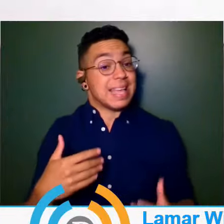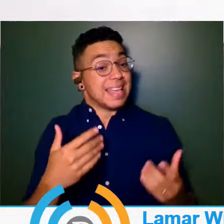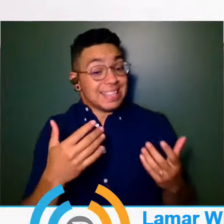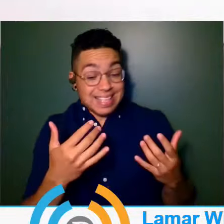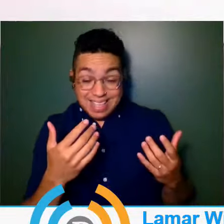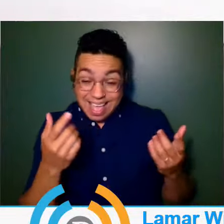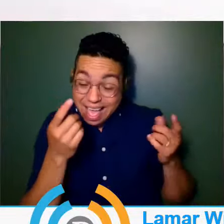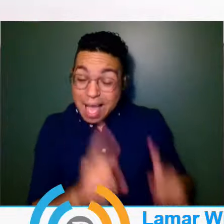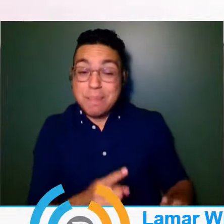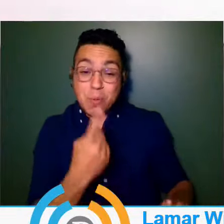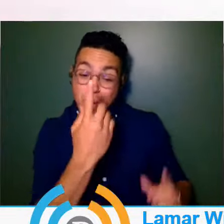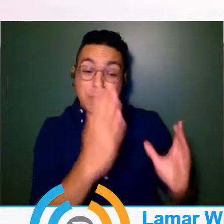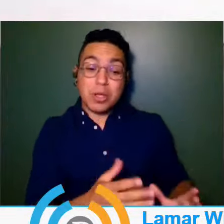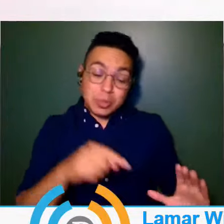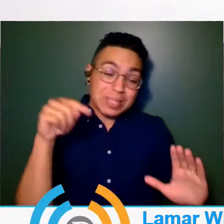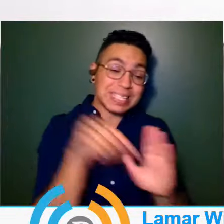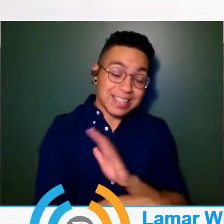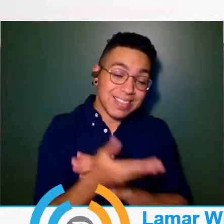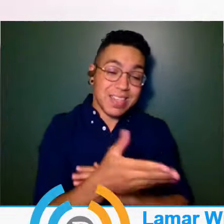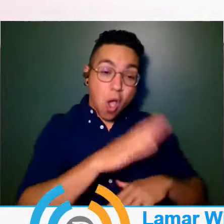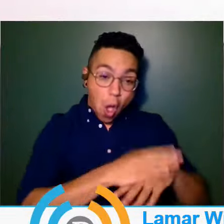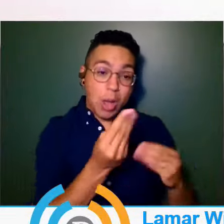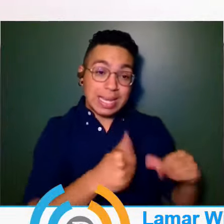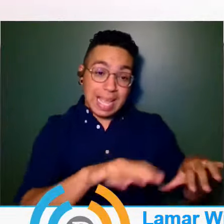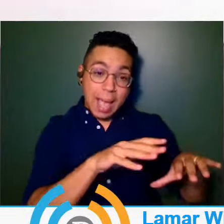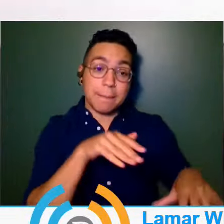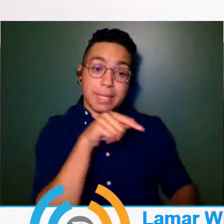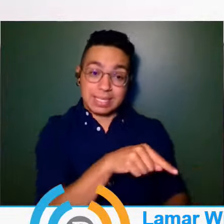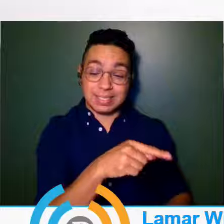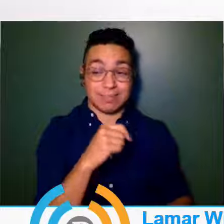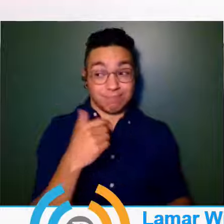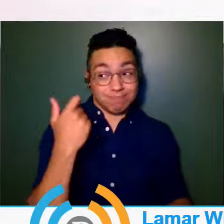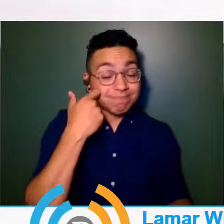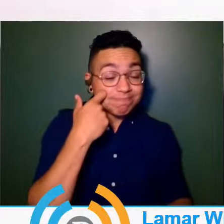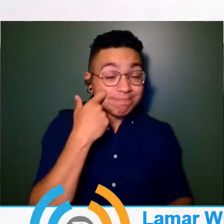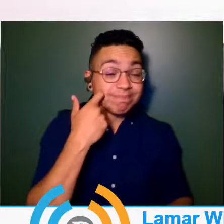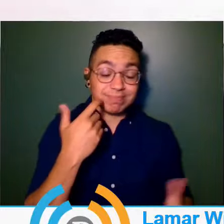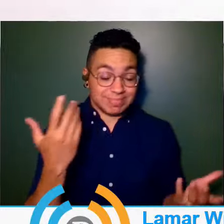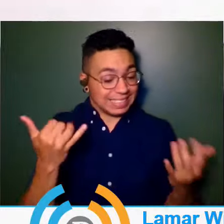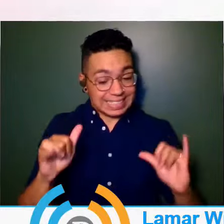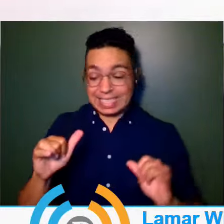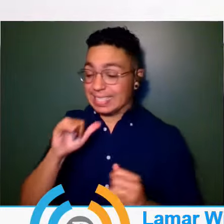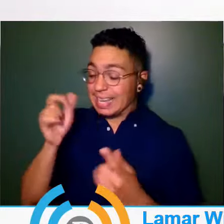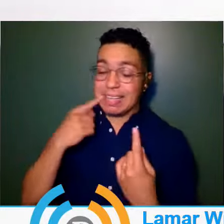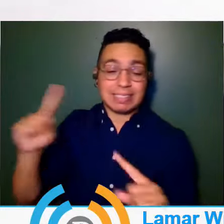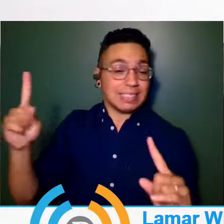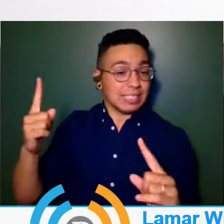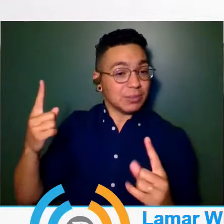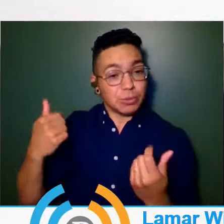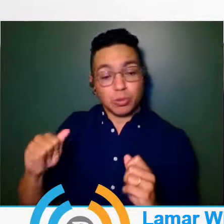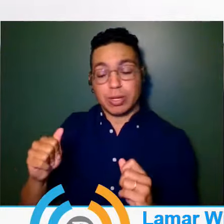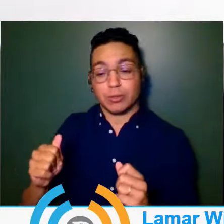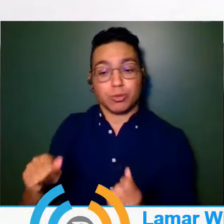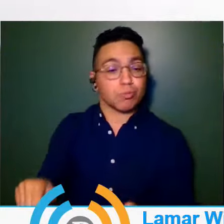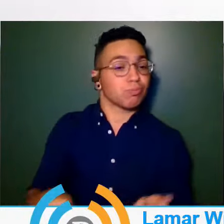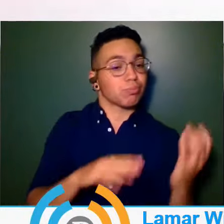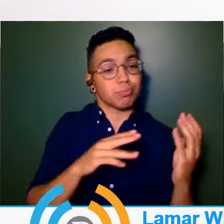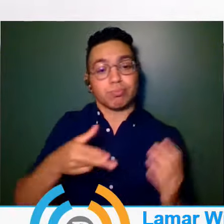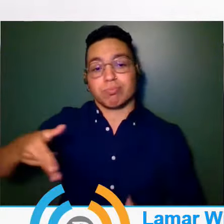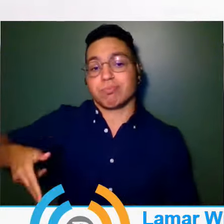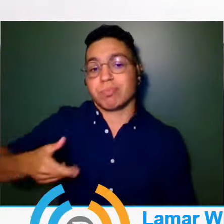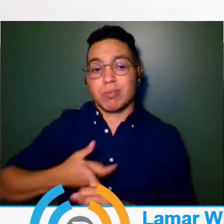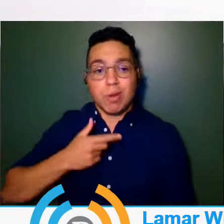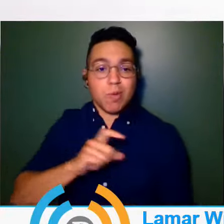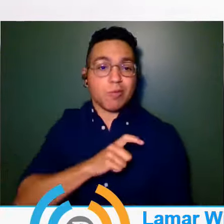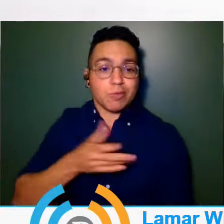practically killed on campus not too long ago. And so we I feel as though that we have evidence,